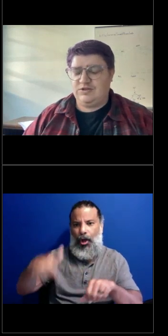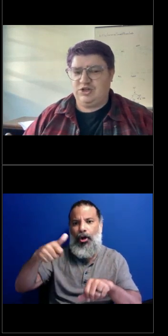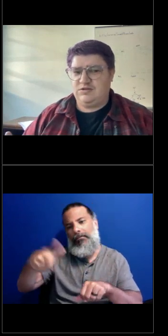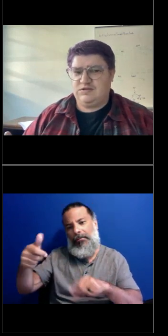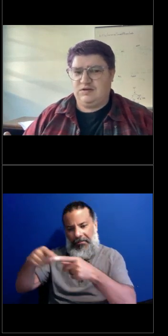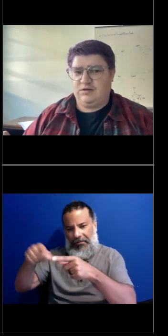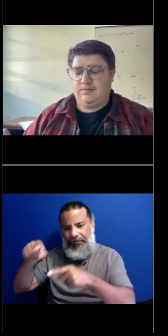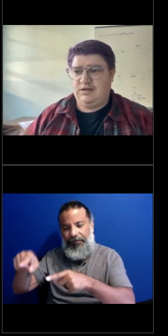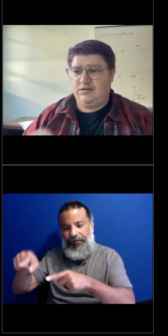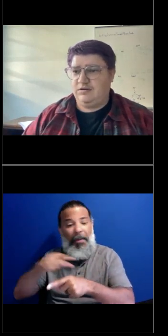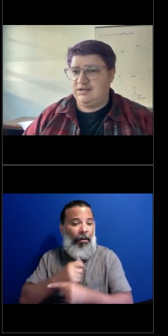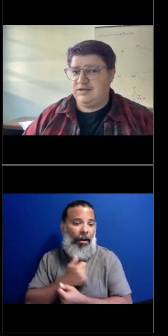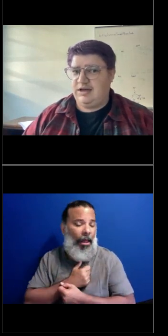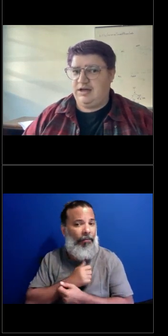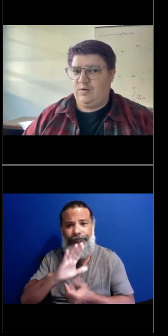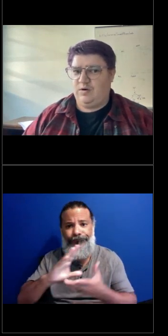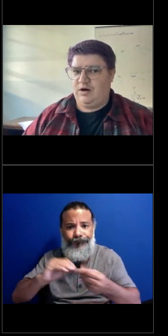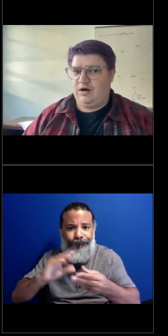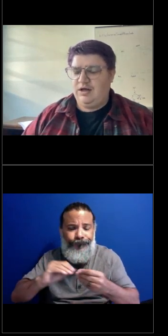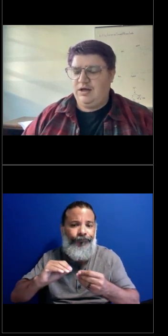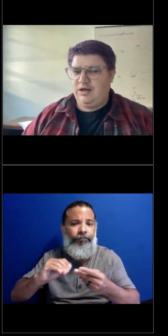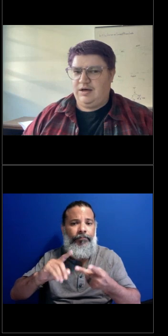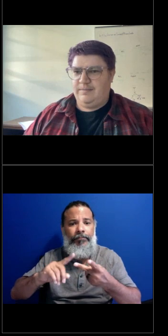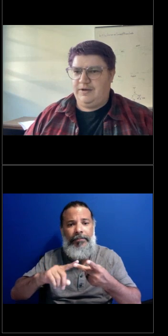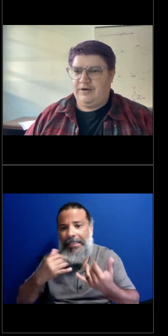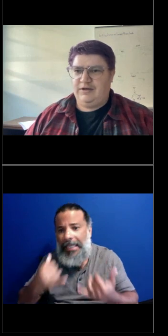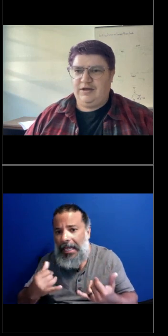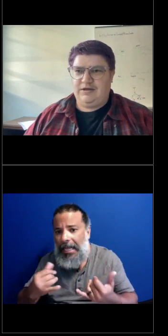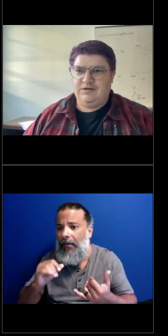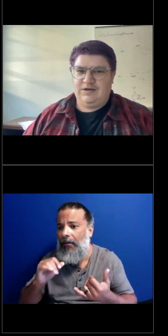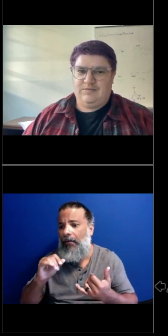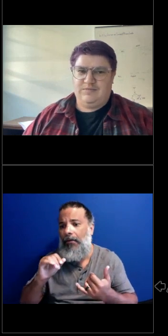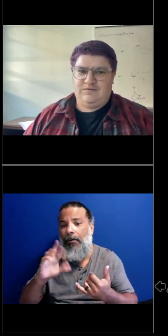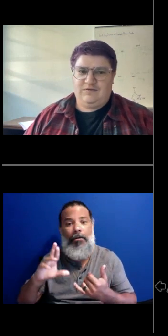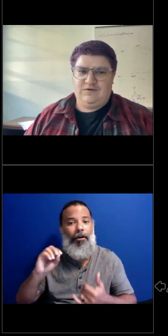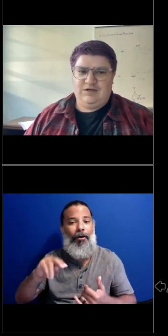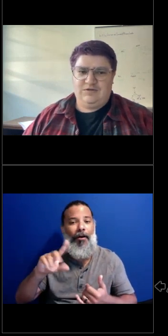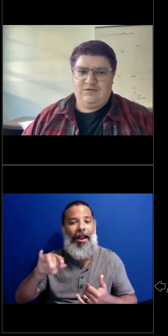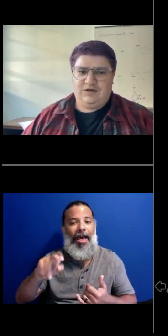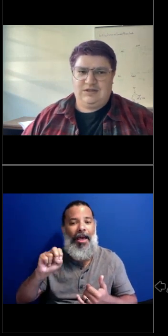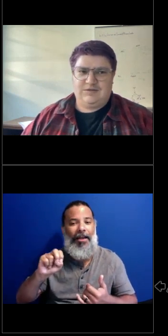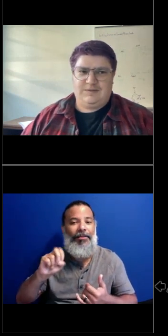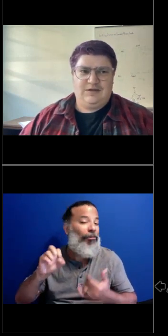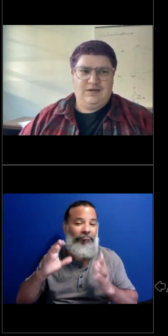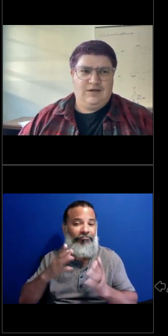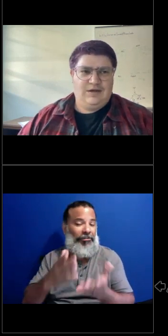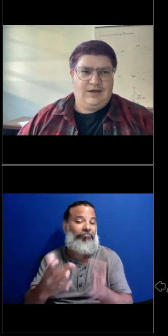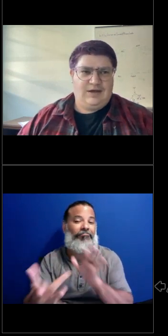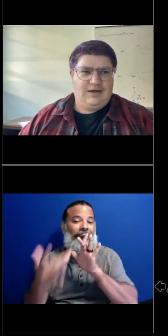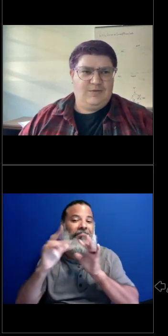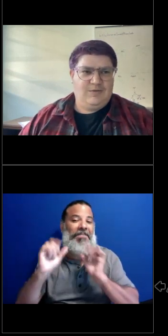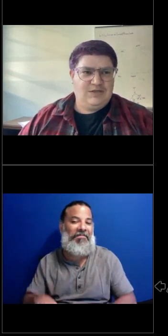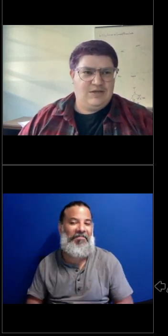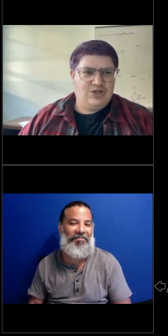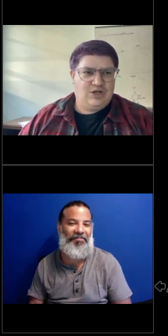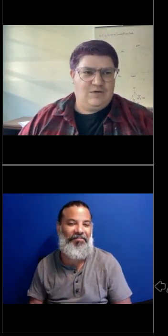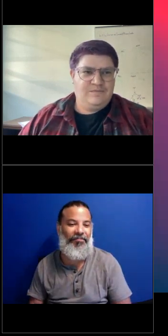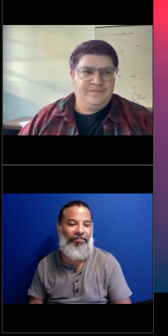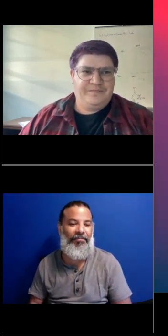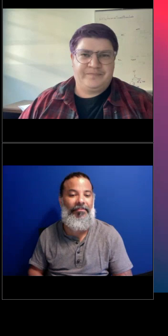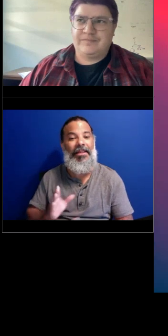hear questions either today or online. So feel free to contact me. Now I'm going to